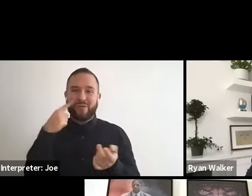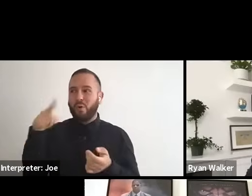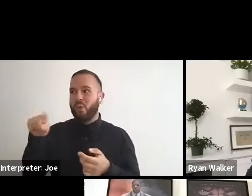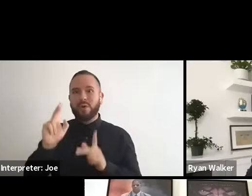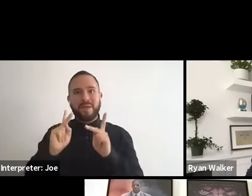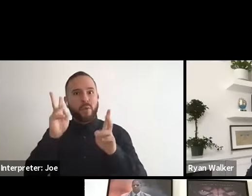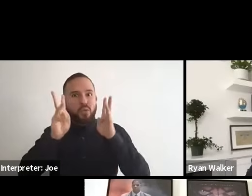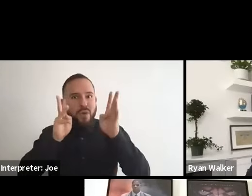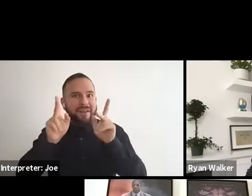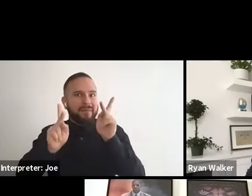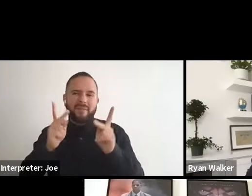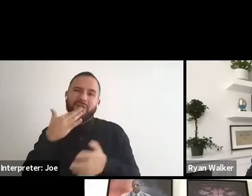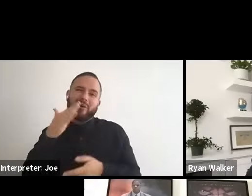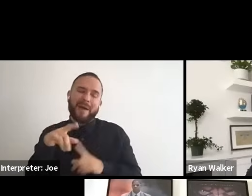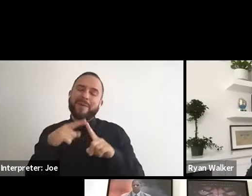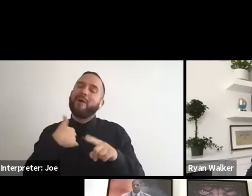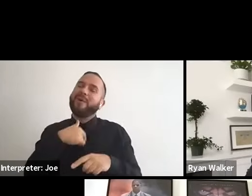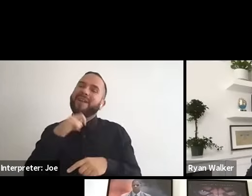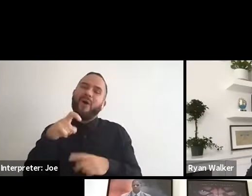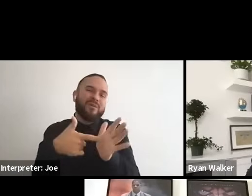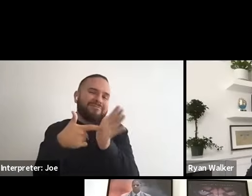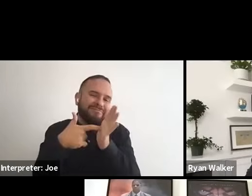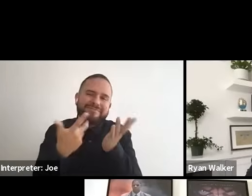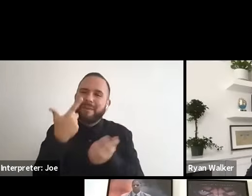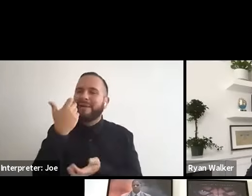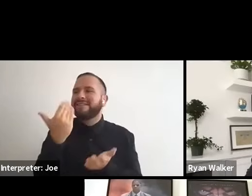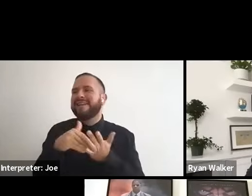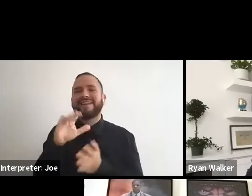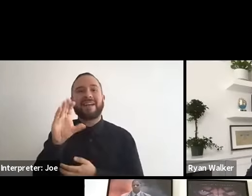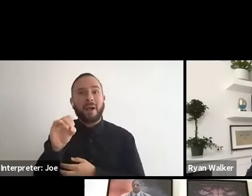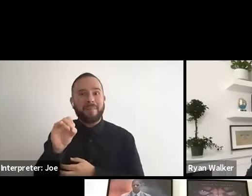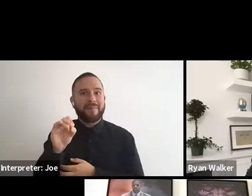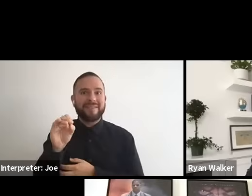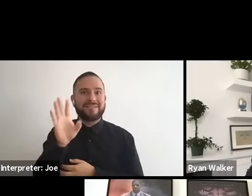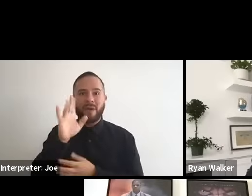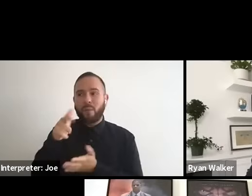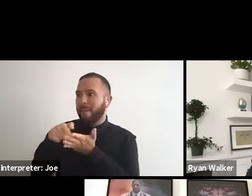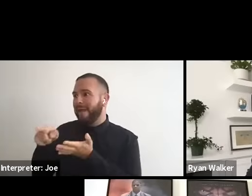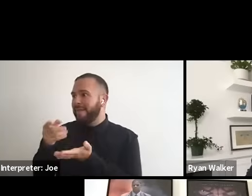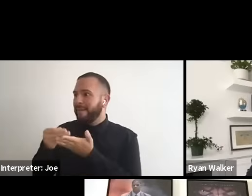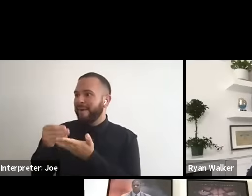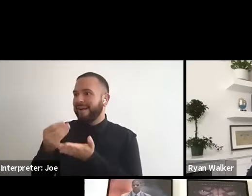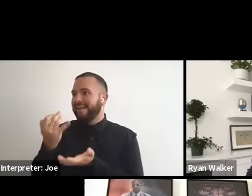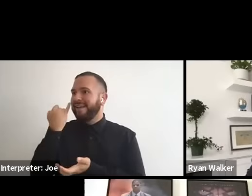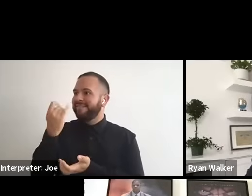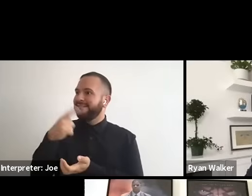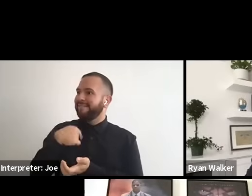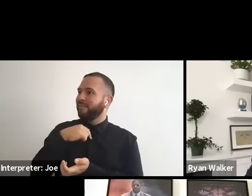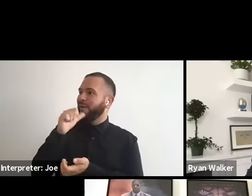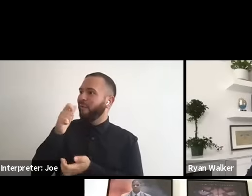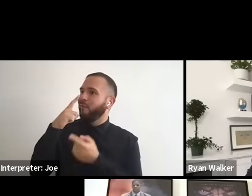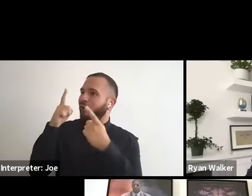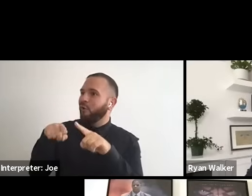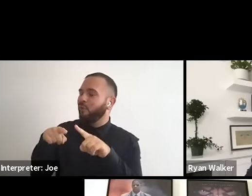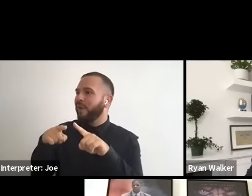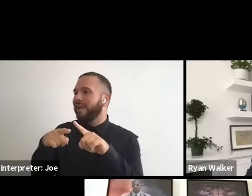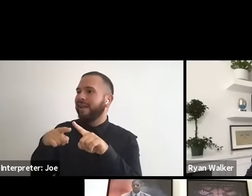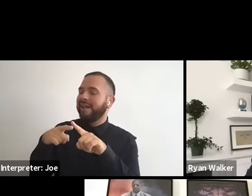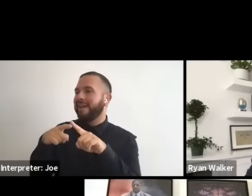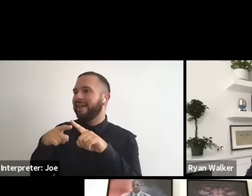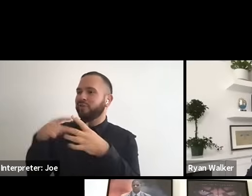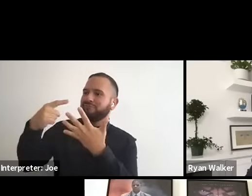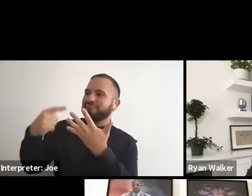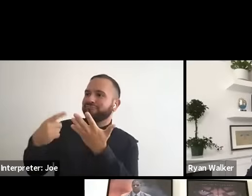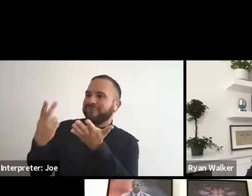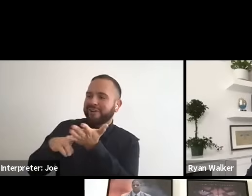know we have to do it because companies are not going to pay our clients money unless we agree to certain things contractually, whether